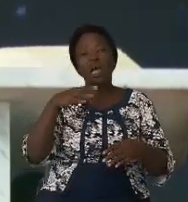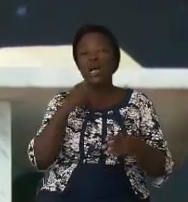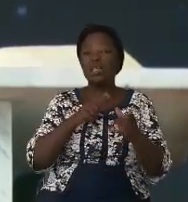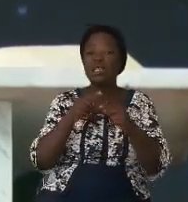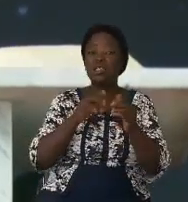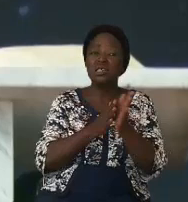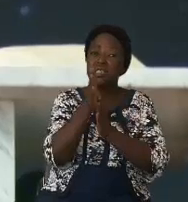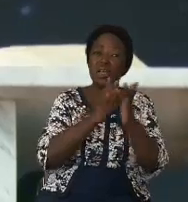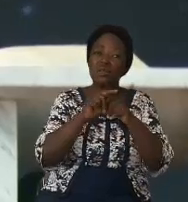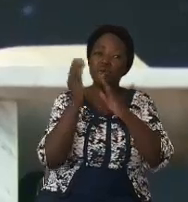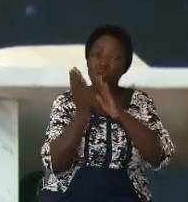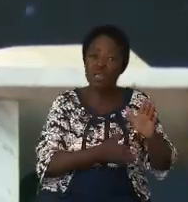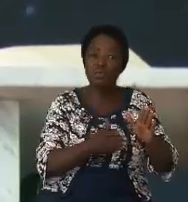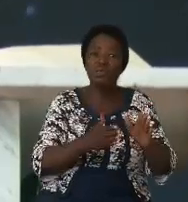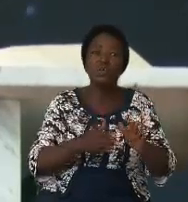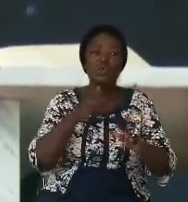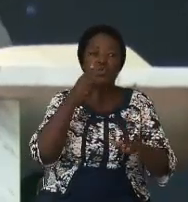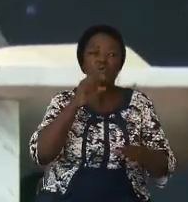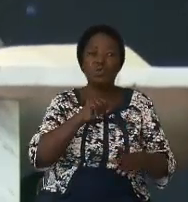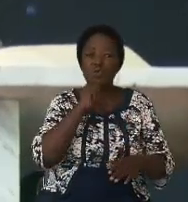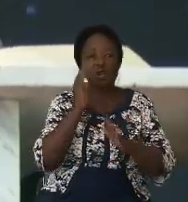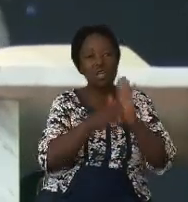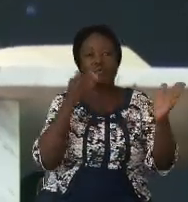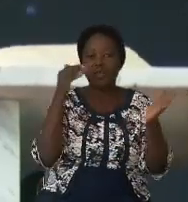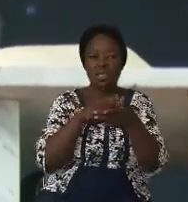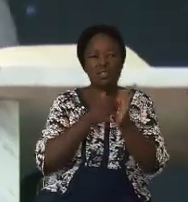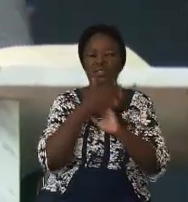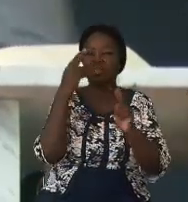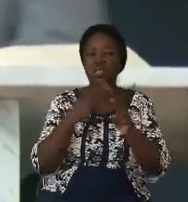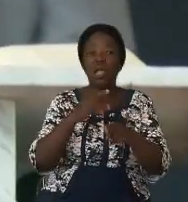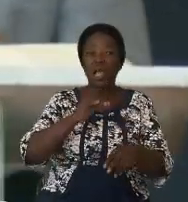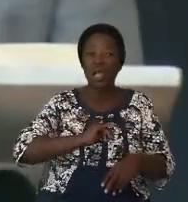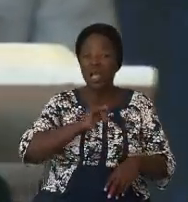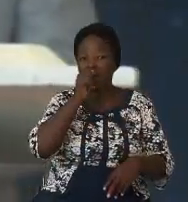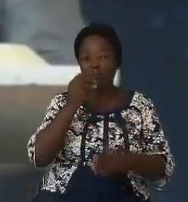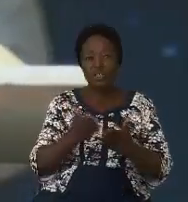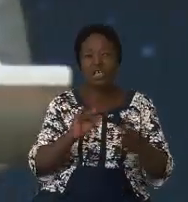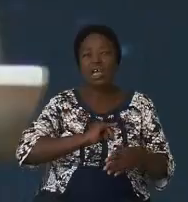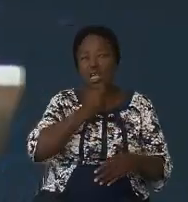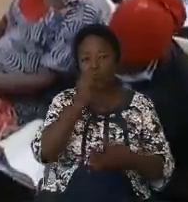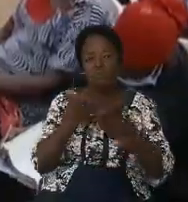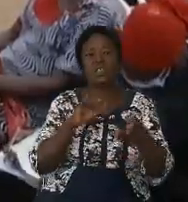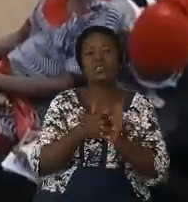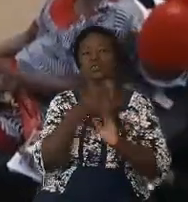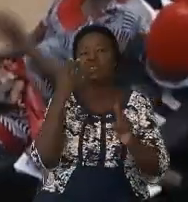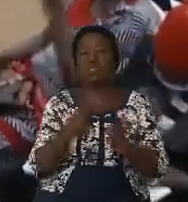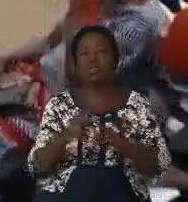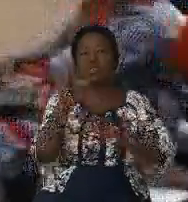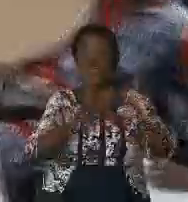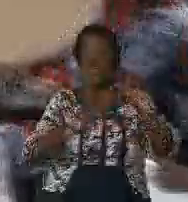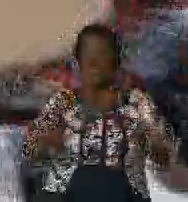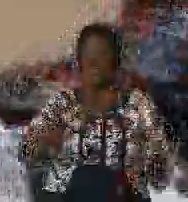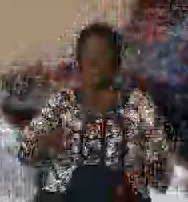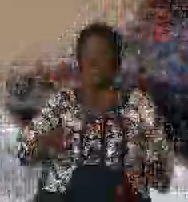all your mind. And the depravity of wanting to live, I will live no more. I am here, I